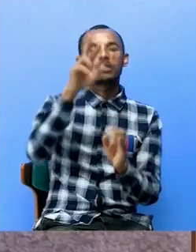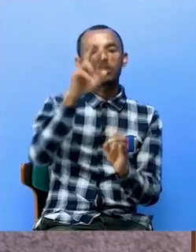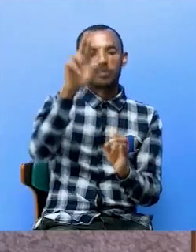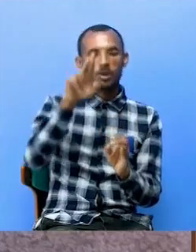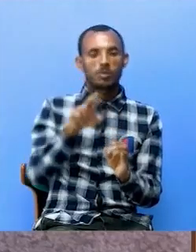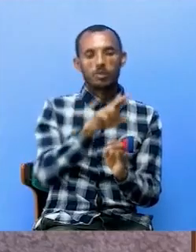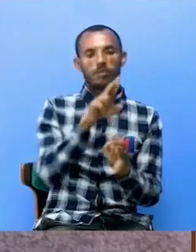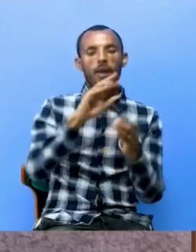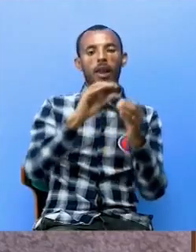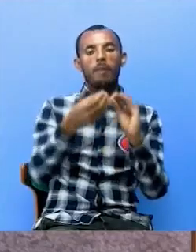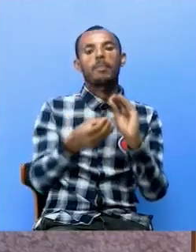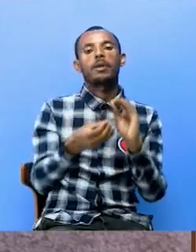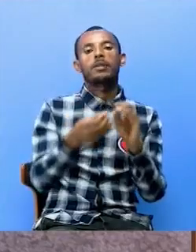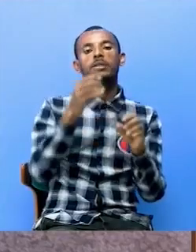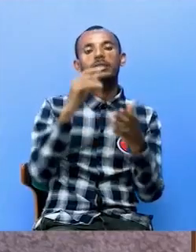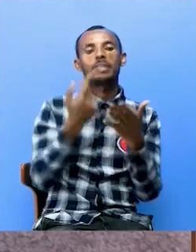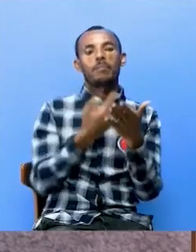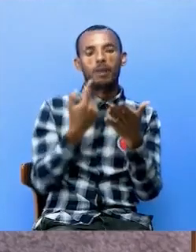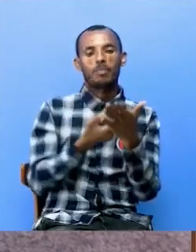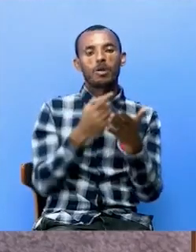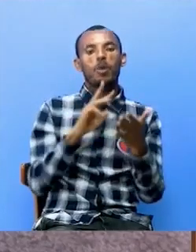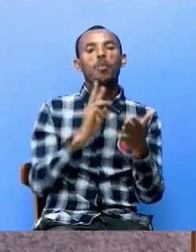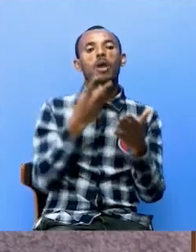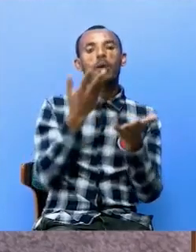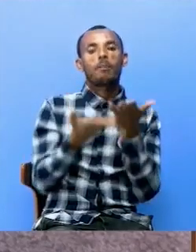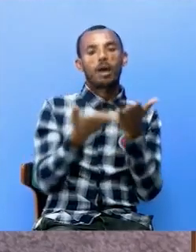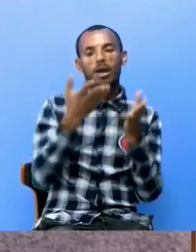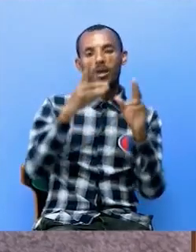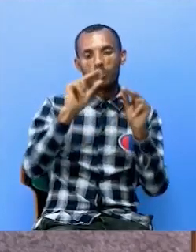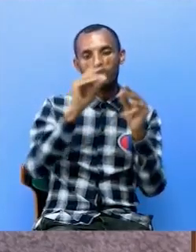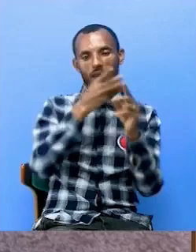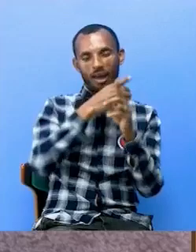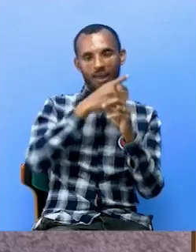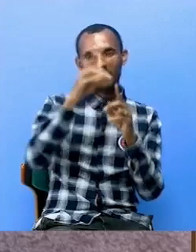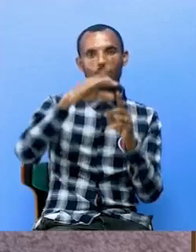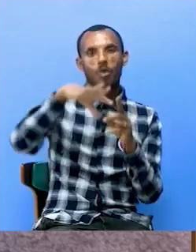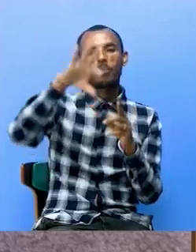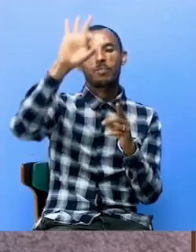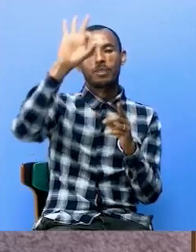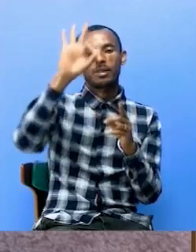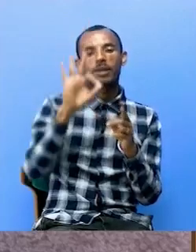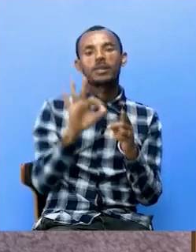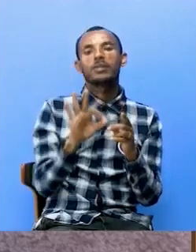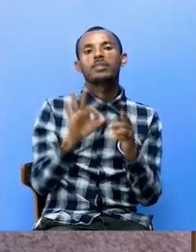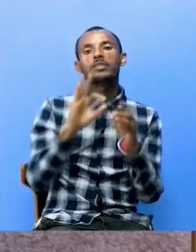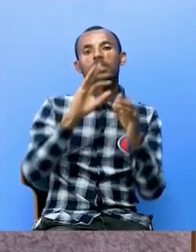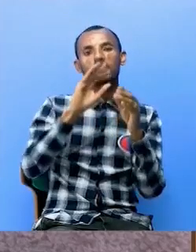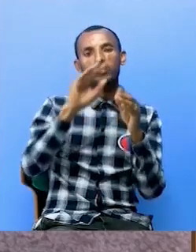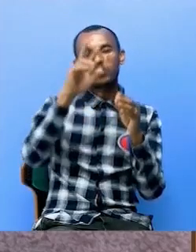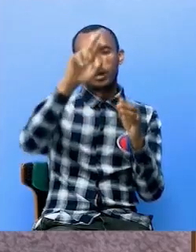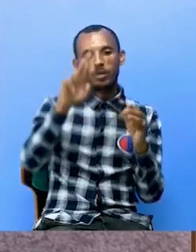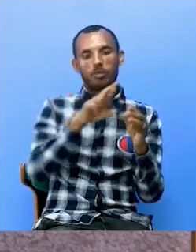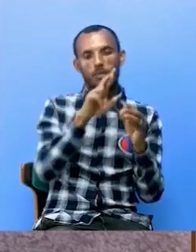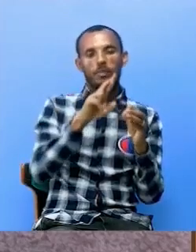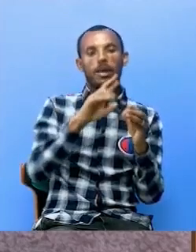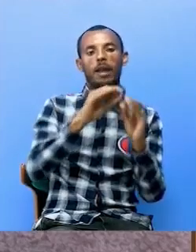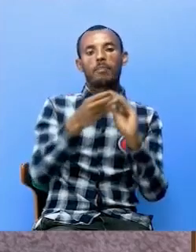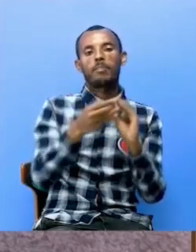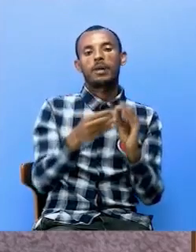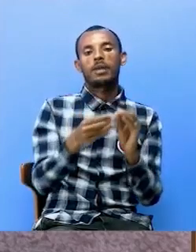number. Sometimes we may not directly obtain the square root of a number. That is common,